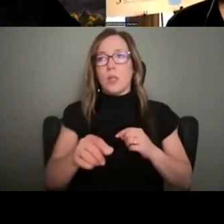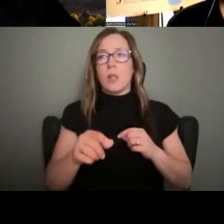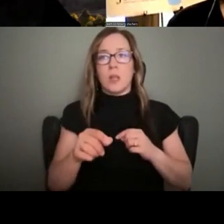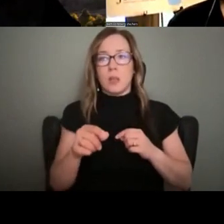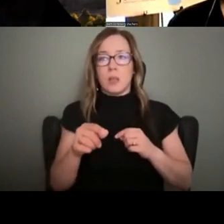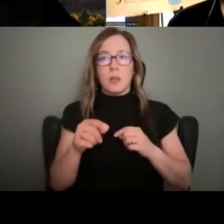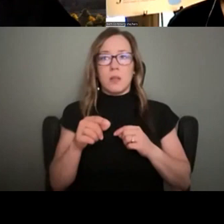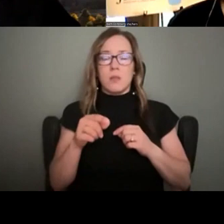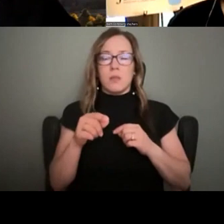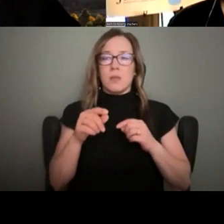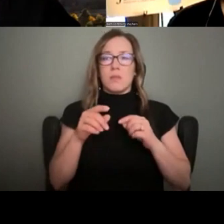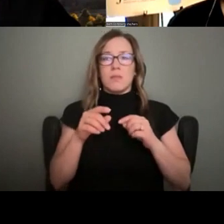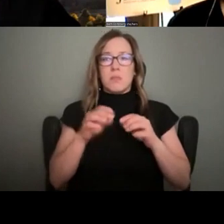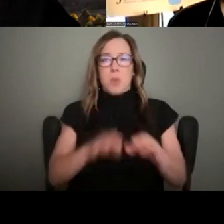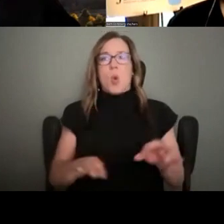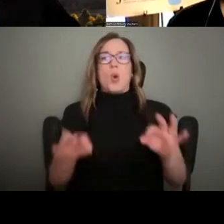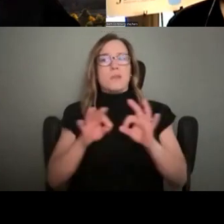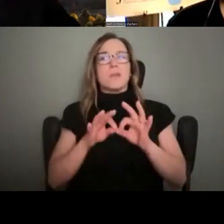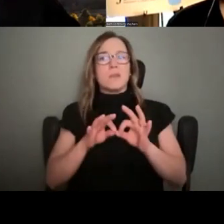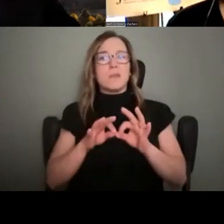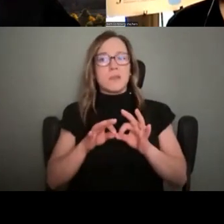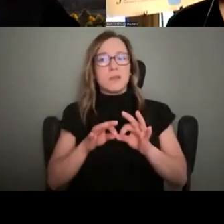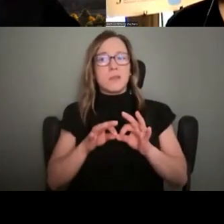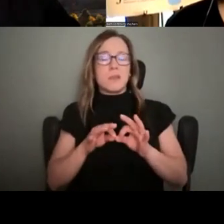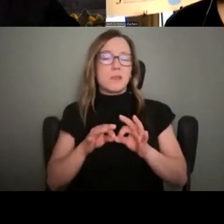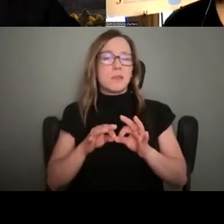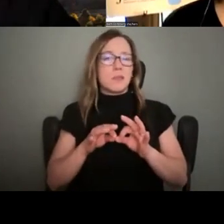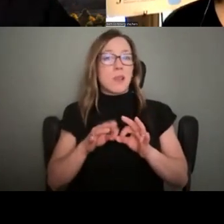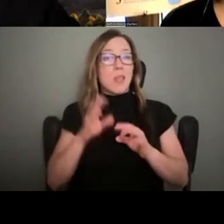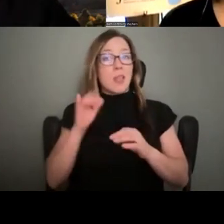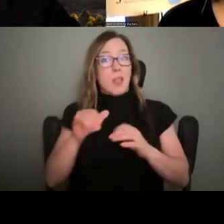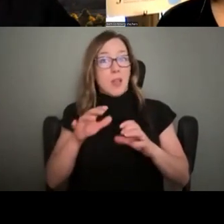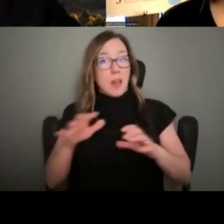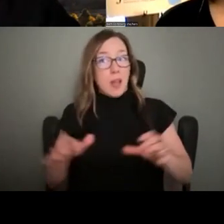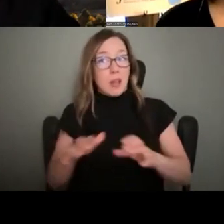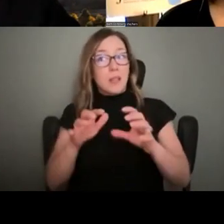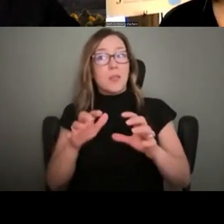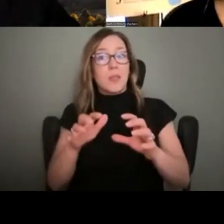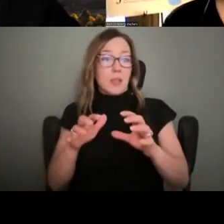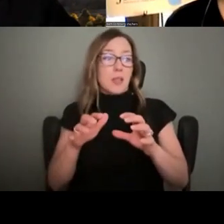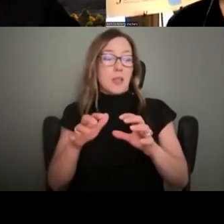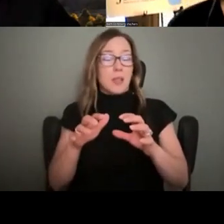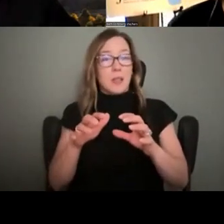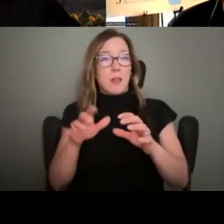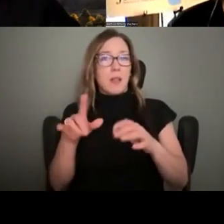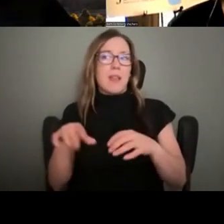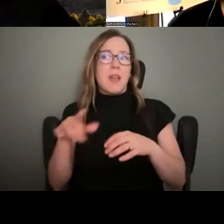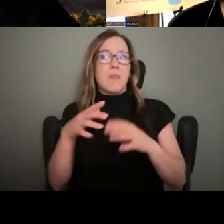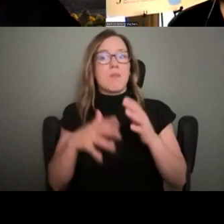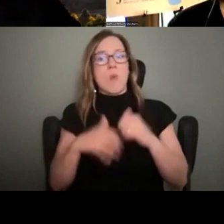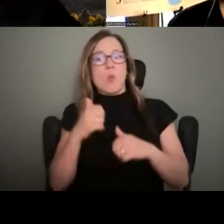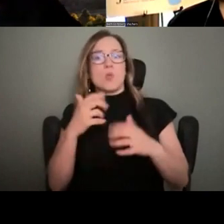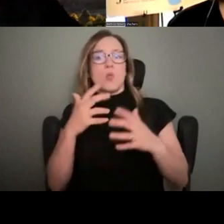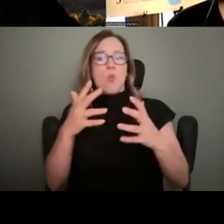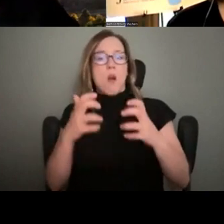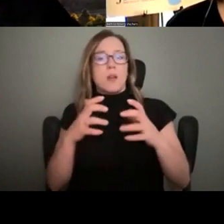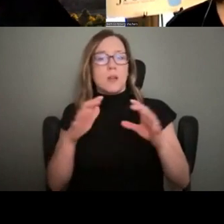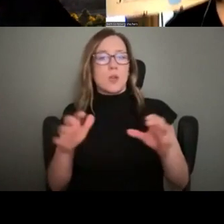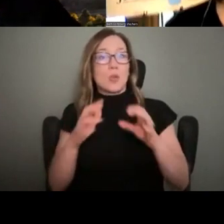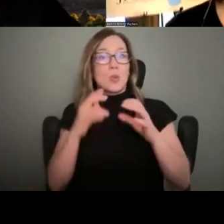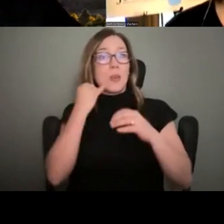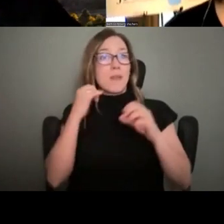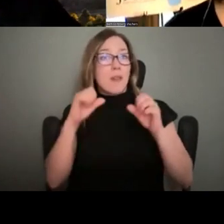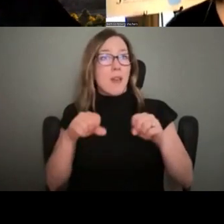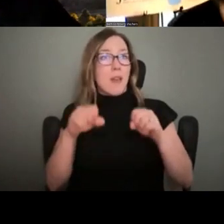quite an important thing. It was that activity was what they had listed as what they most wanted to be doing if they were able